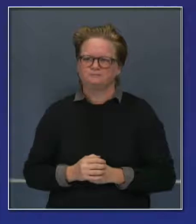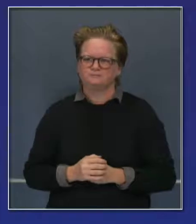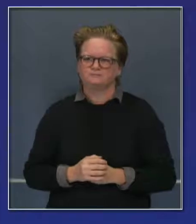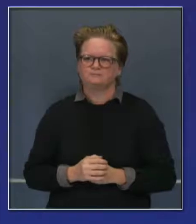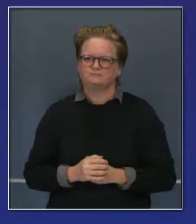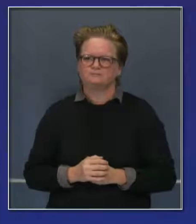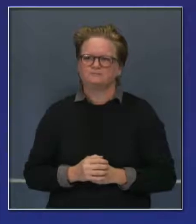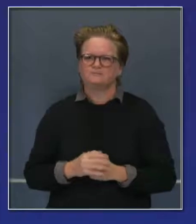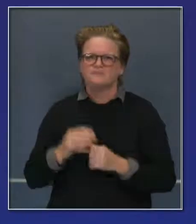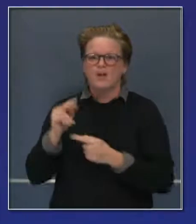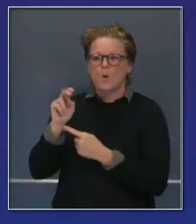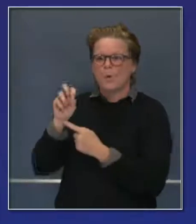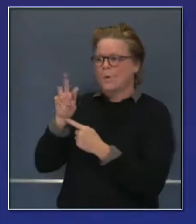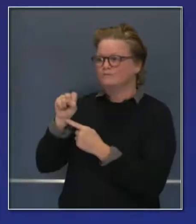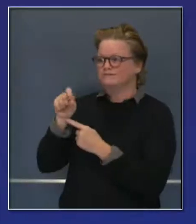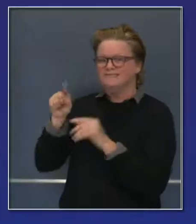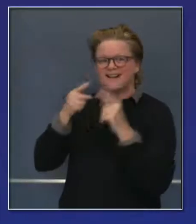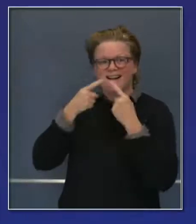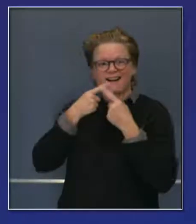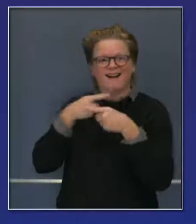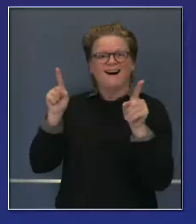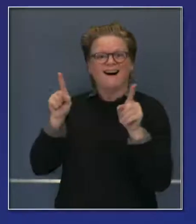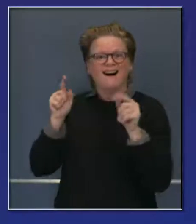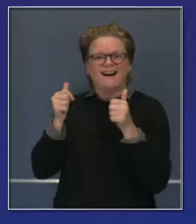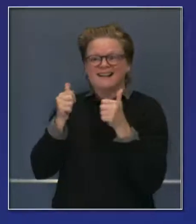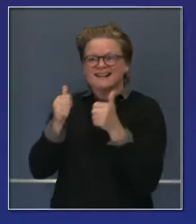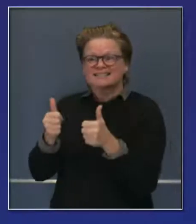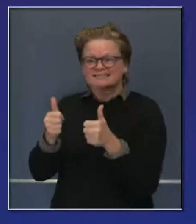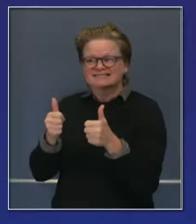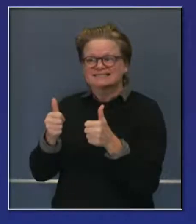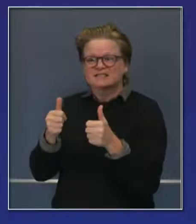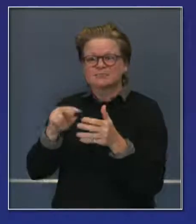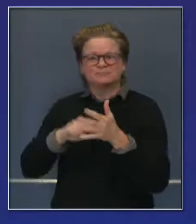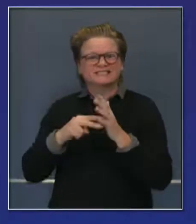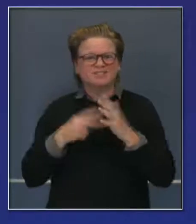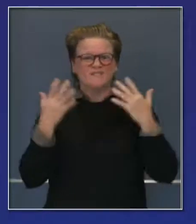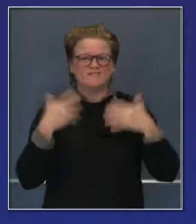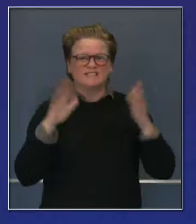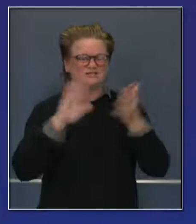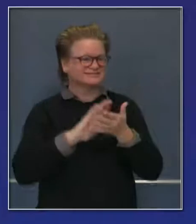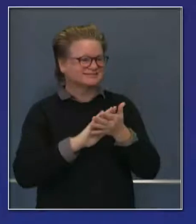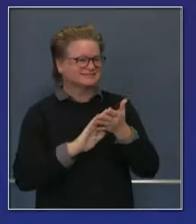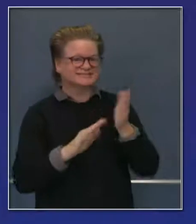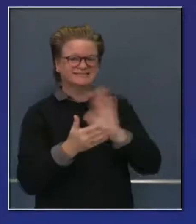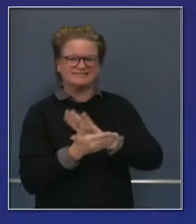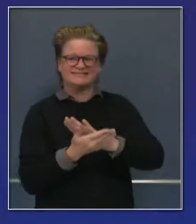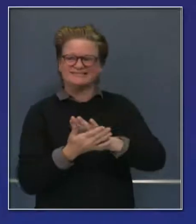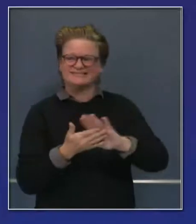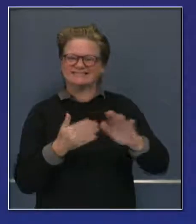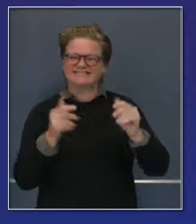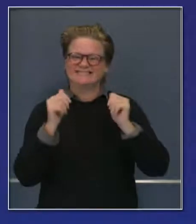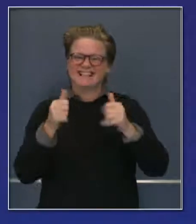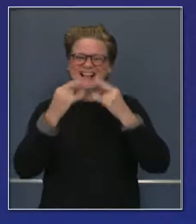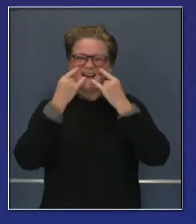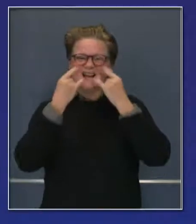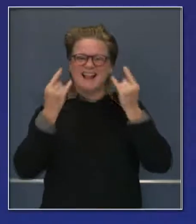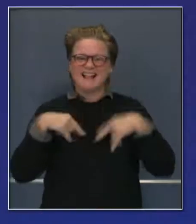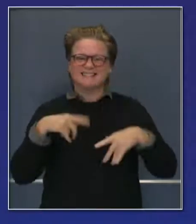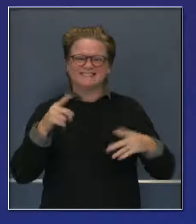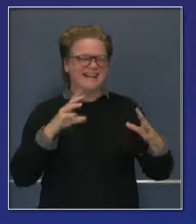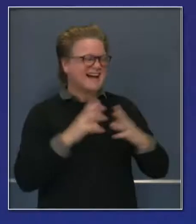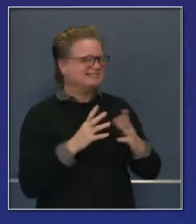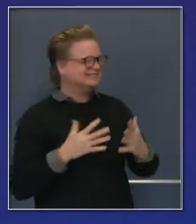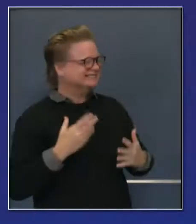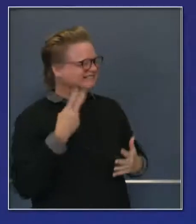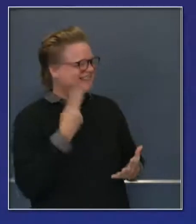around the importance of maintaining our vigilance through this very challenging time as we enter into the winter